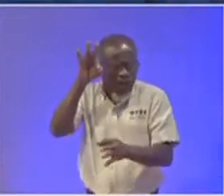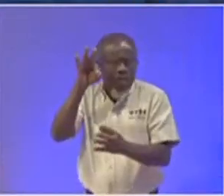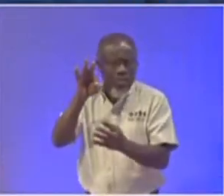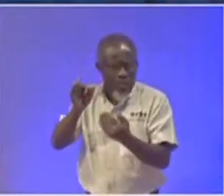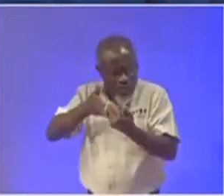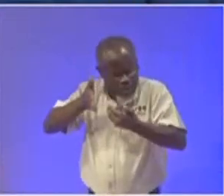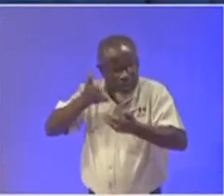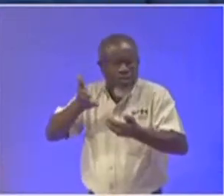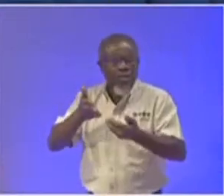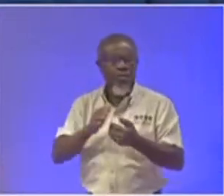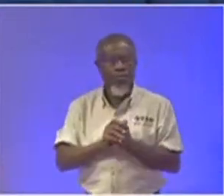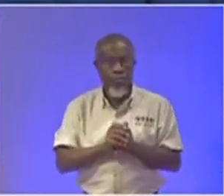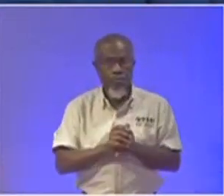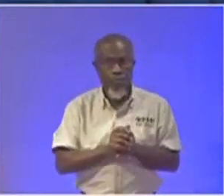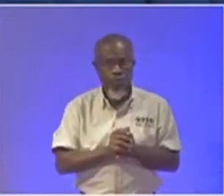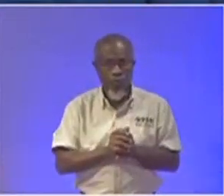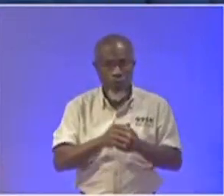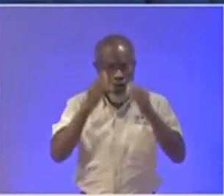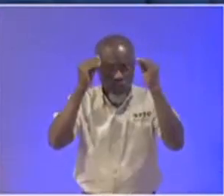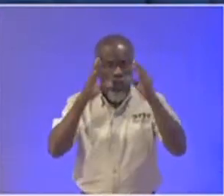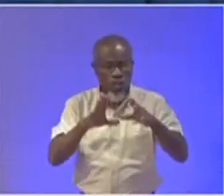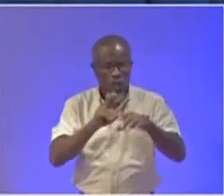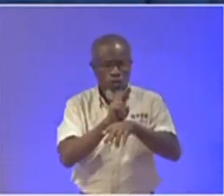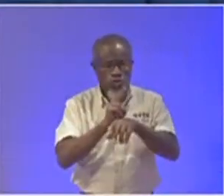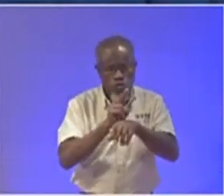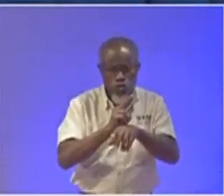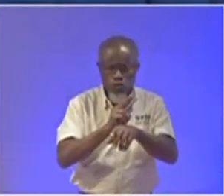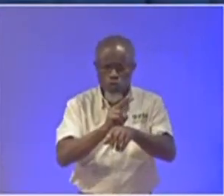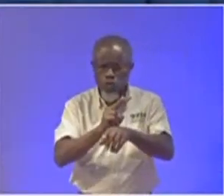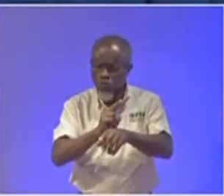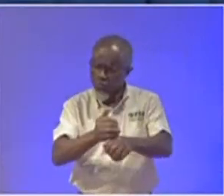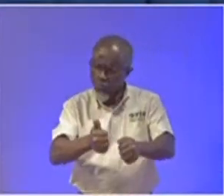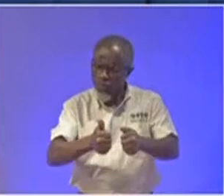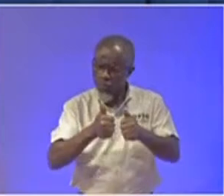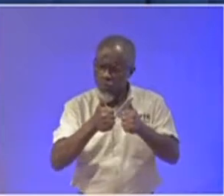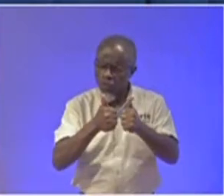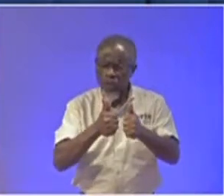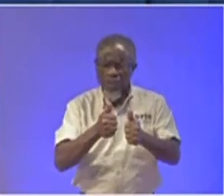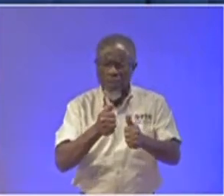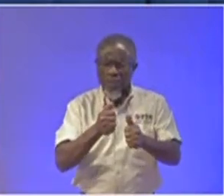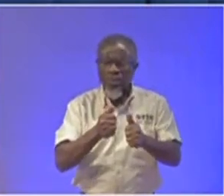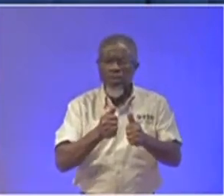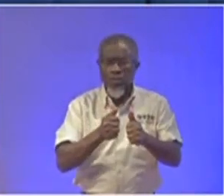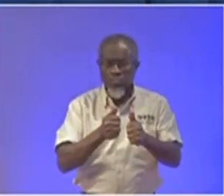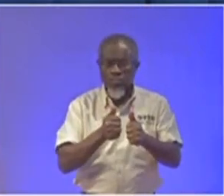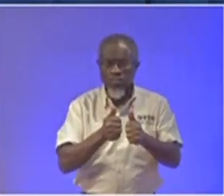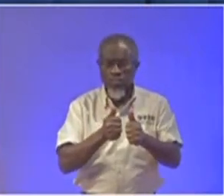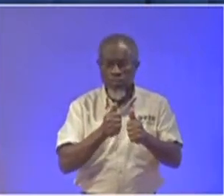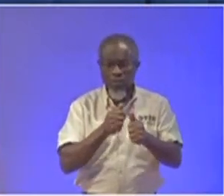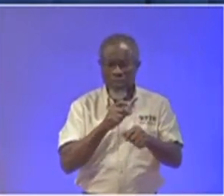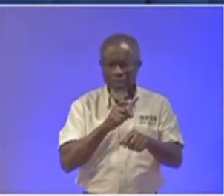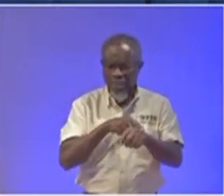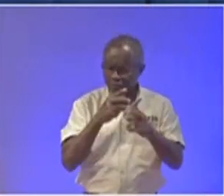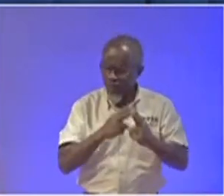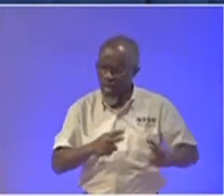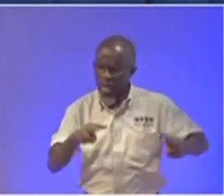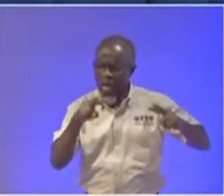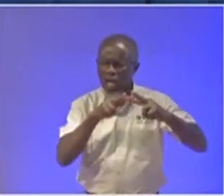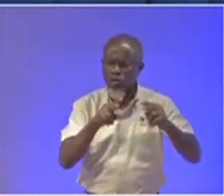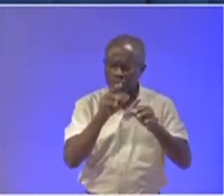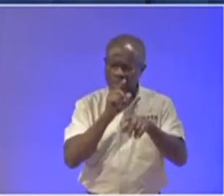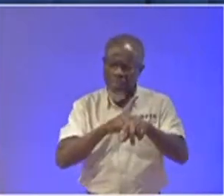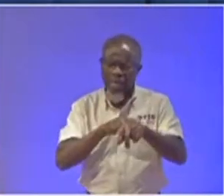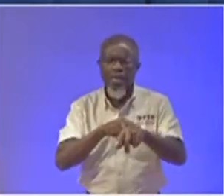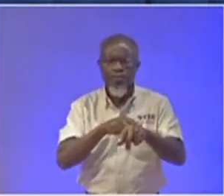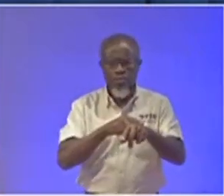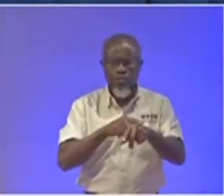and call them and lose quality time, because time on task for teachers is very important to ensure that you have